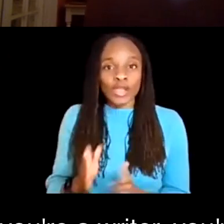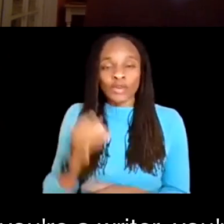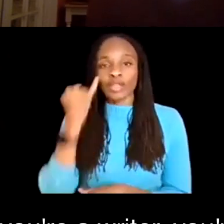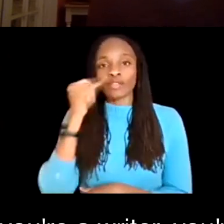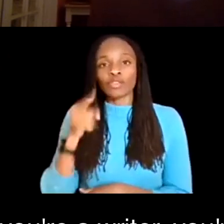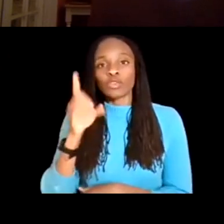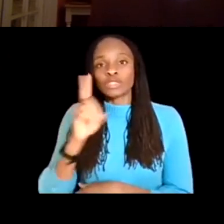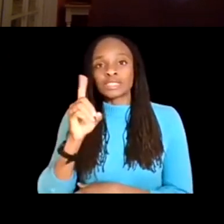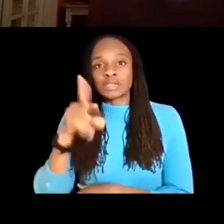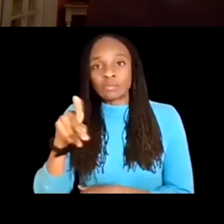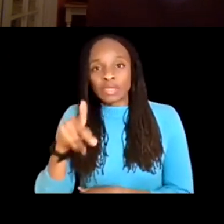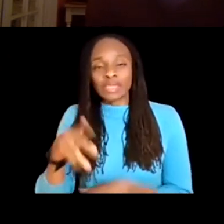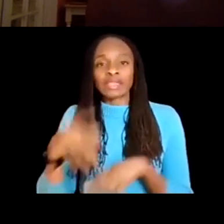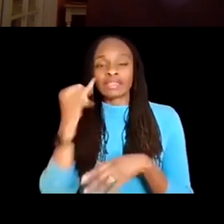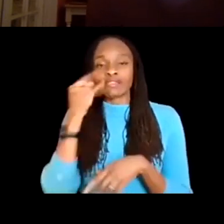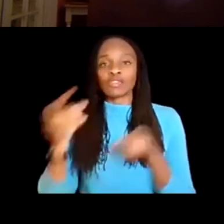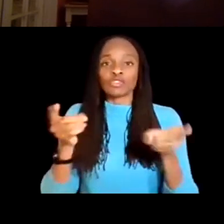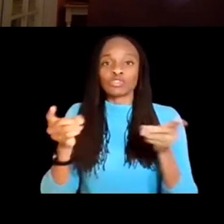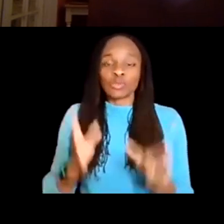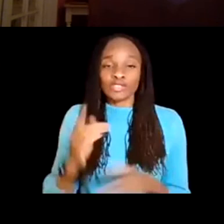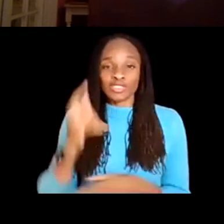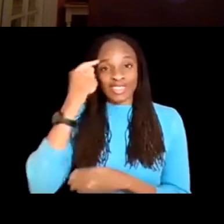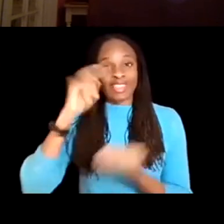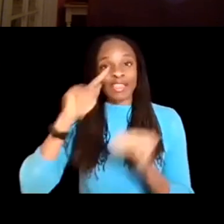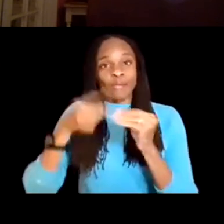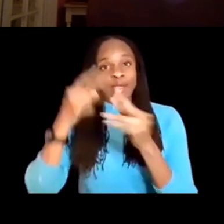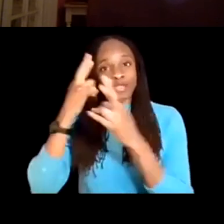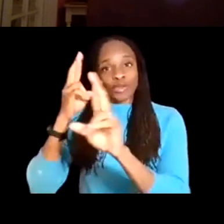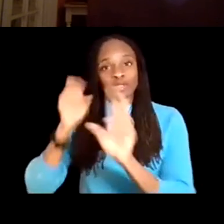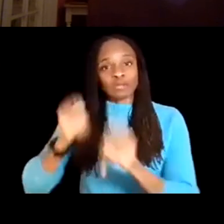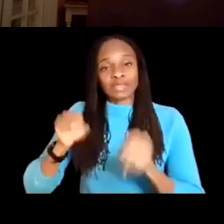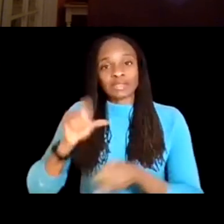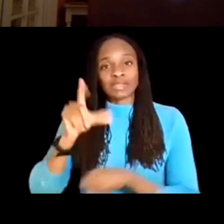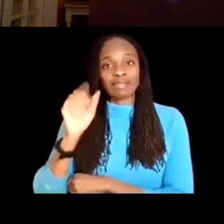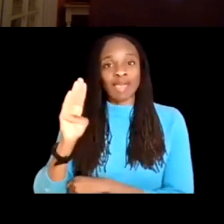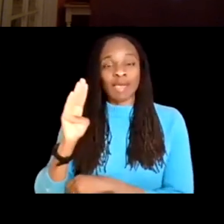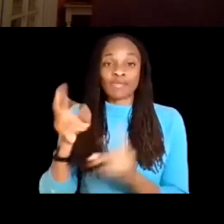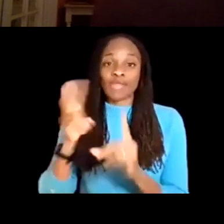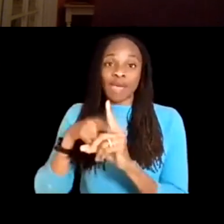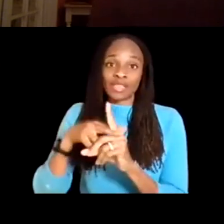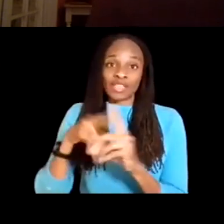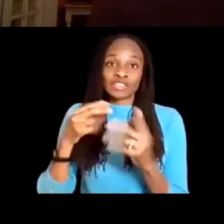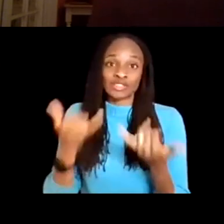you're a director, consider Respectability Lab. The application's just opened.